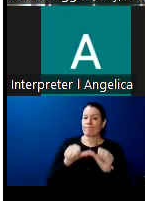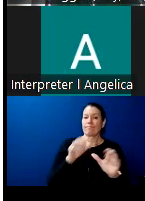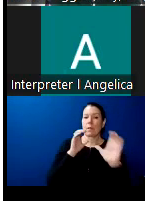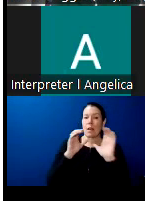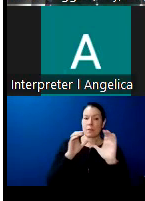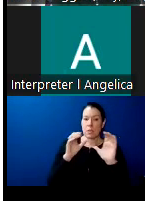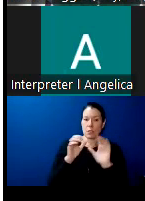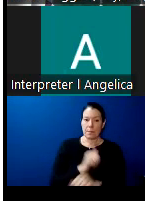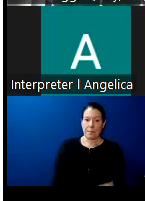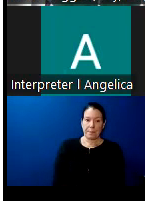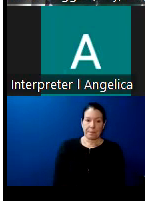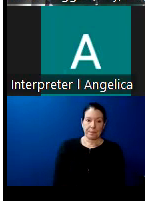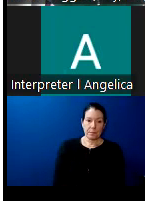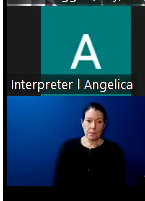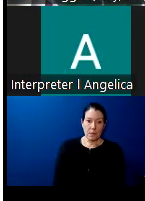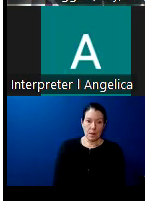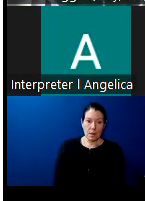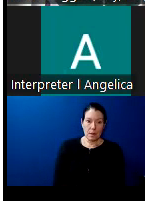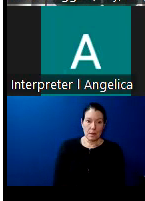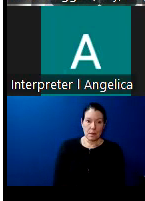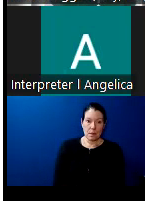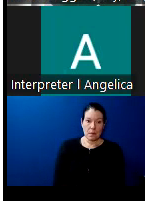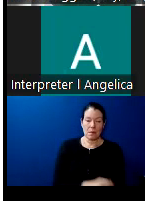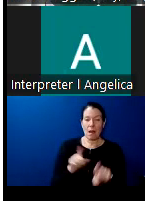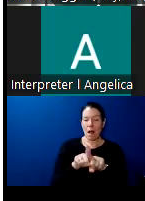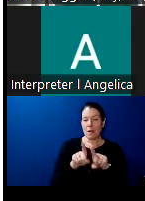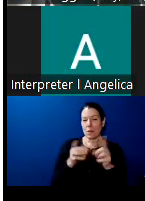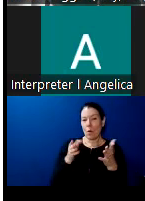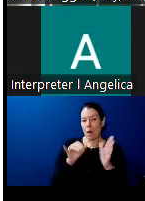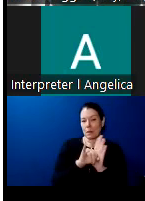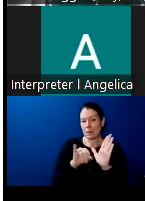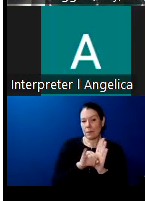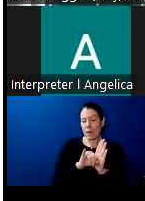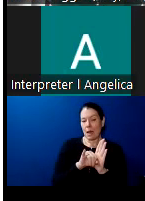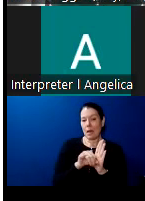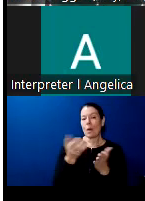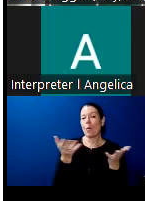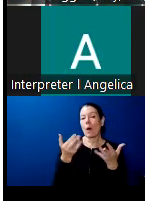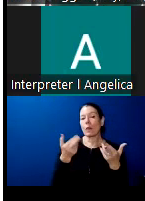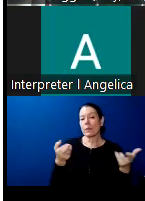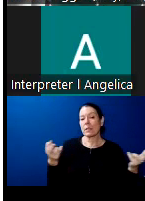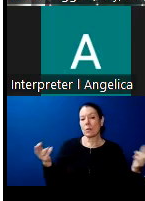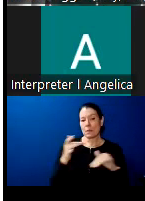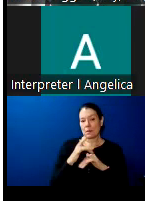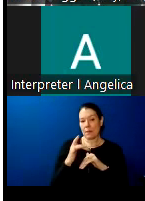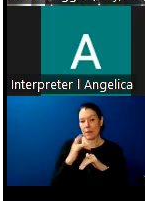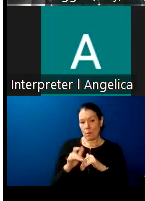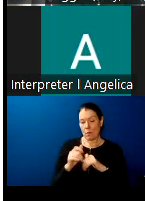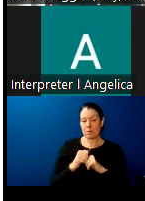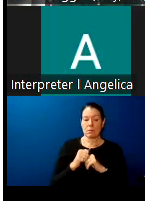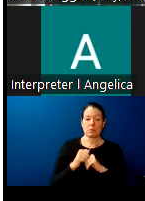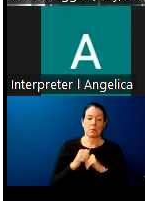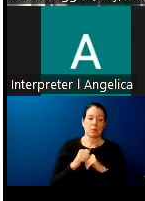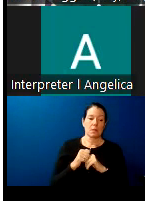conversation. And then we also just want to identify what resources are available to the survivor, whether those